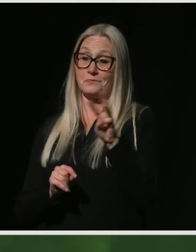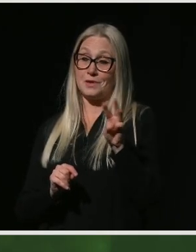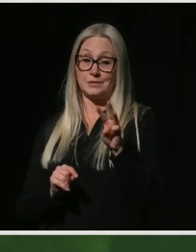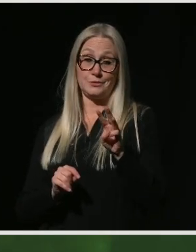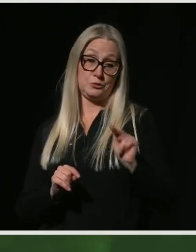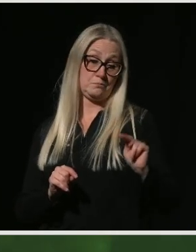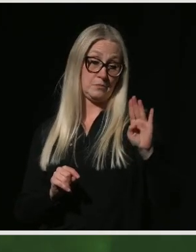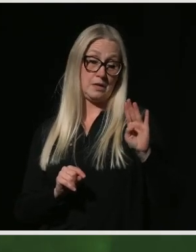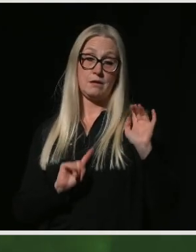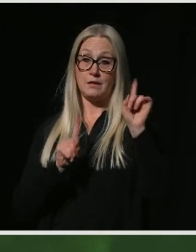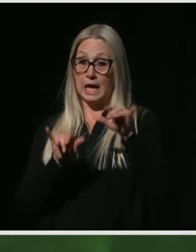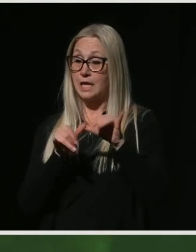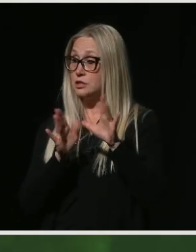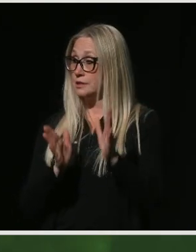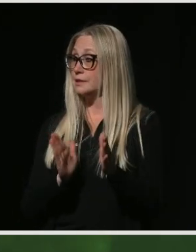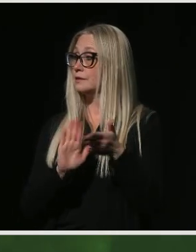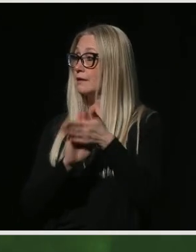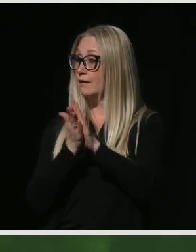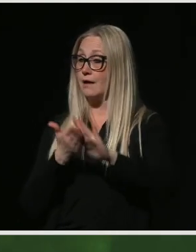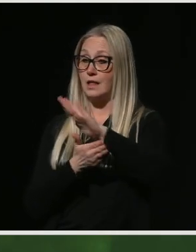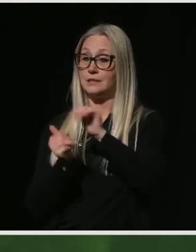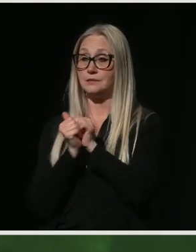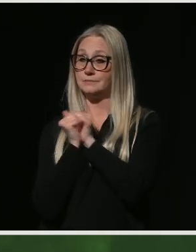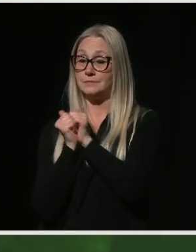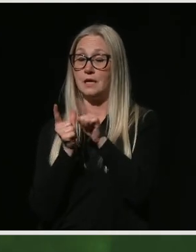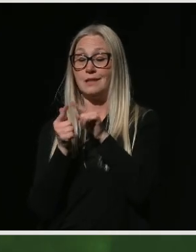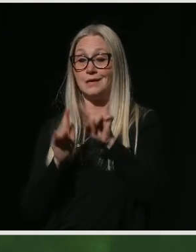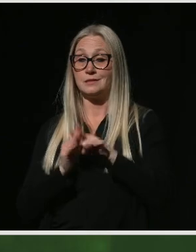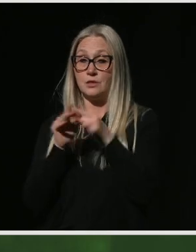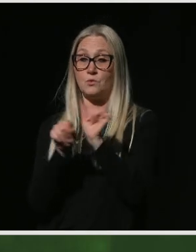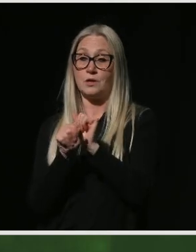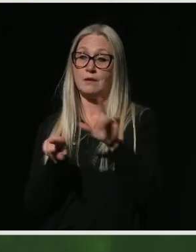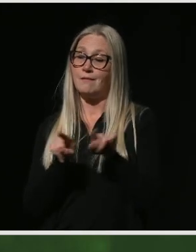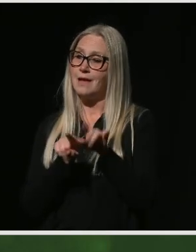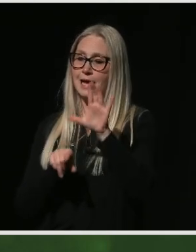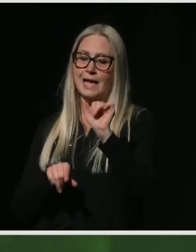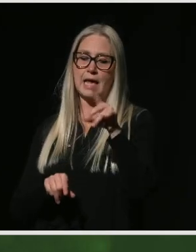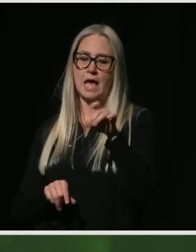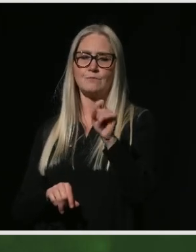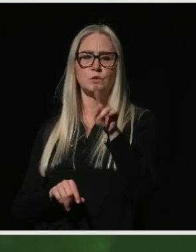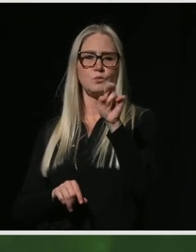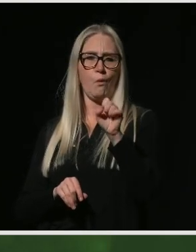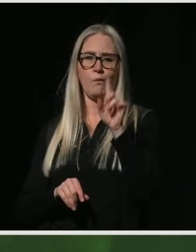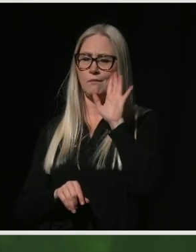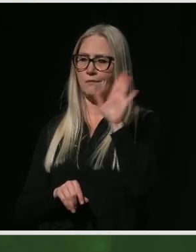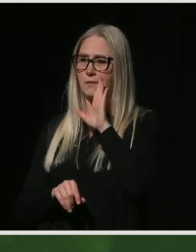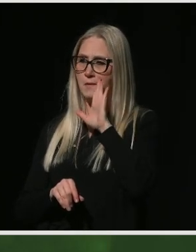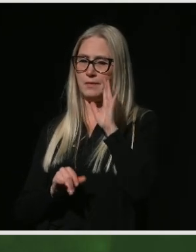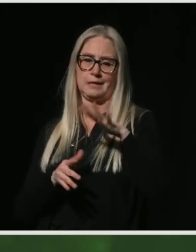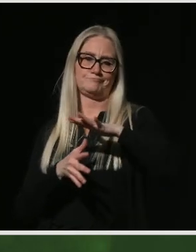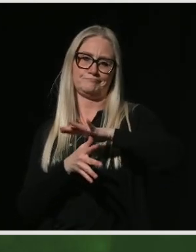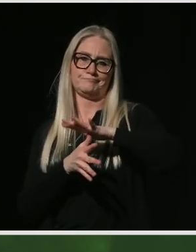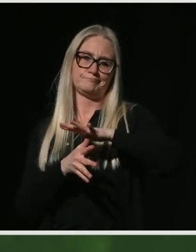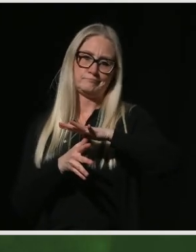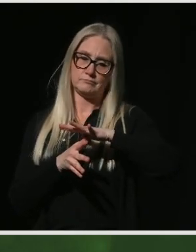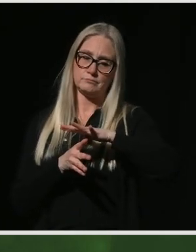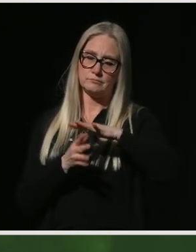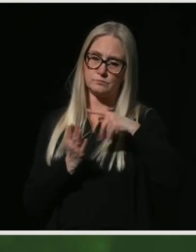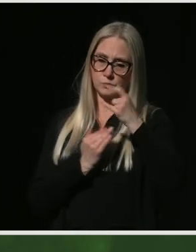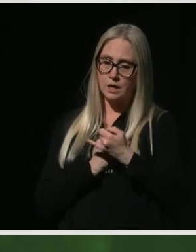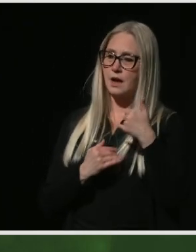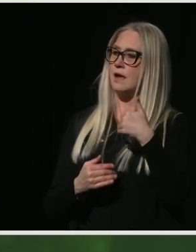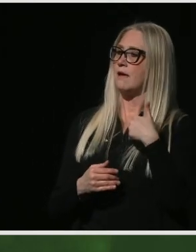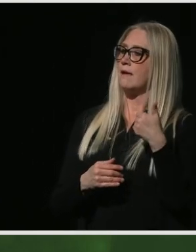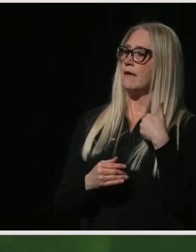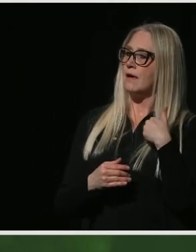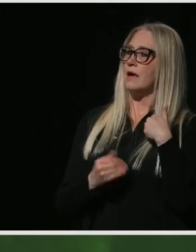together, started work on this project as a passion project, as a capstone, kind of last year project. Had support from our own farms, but